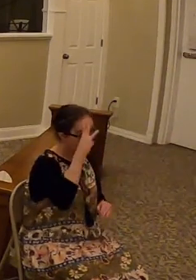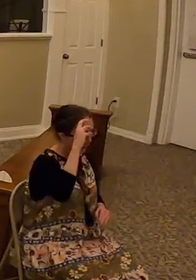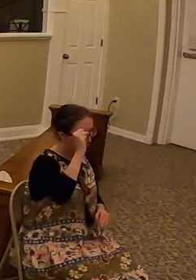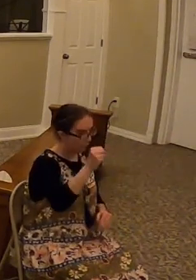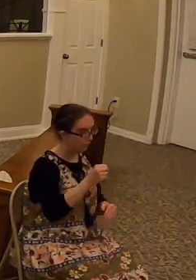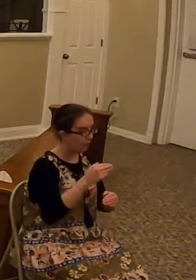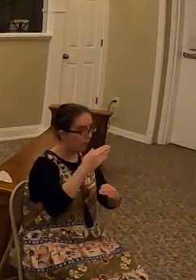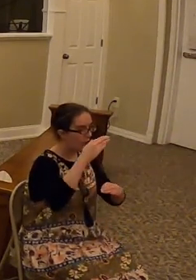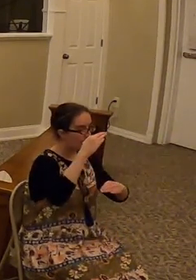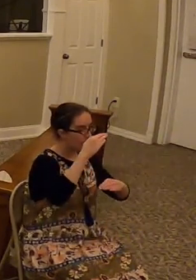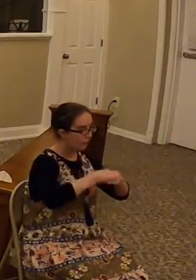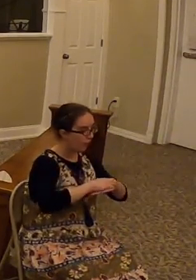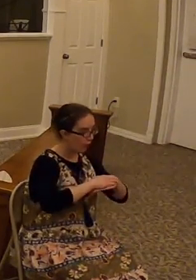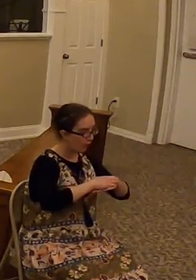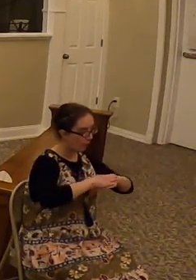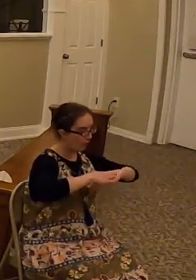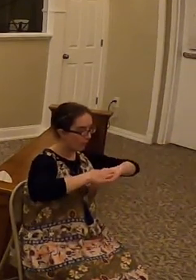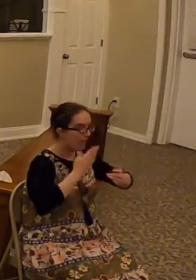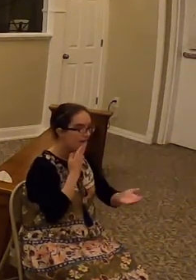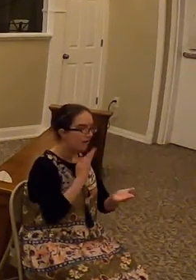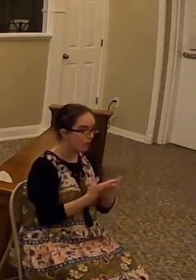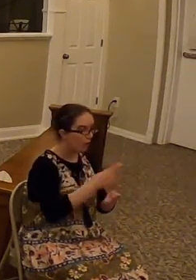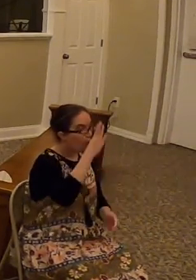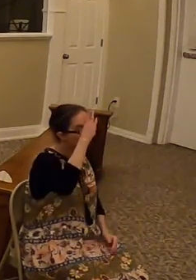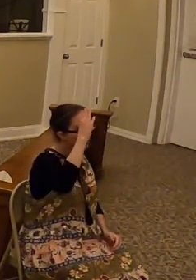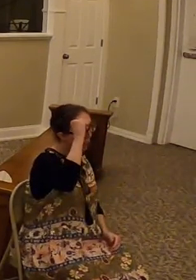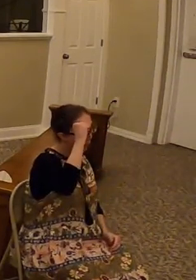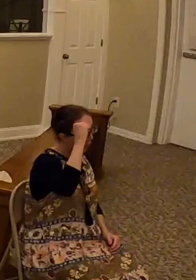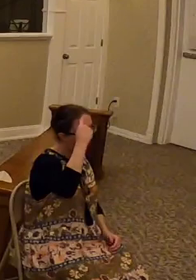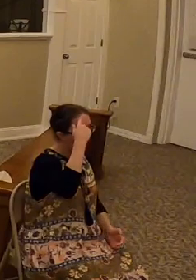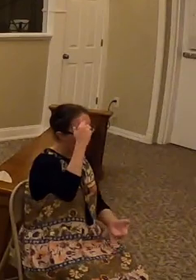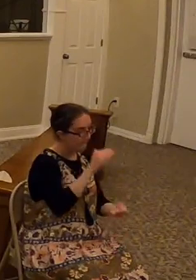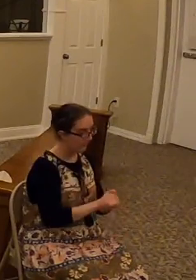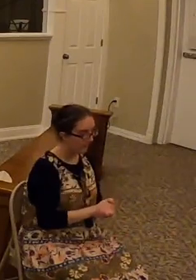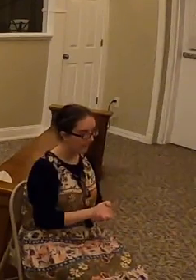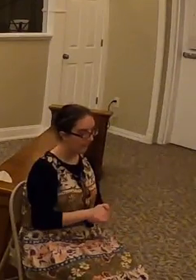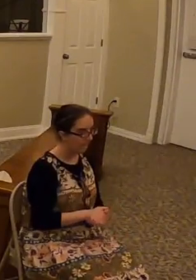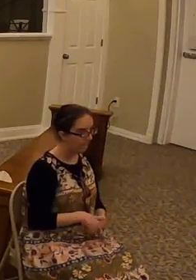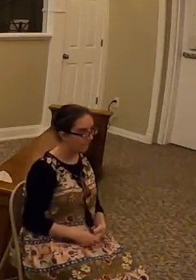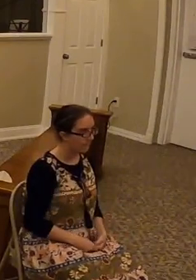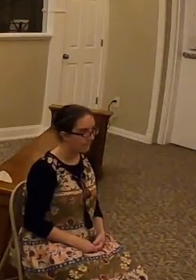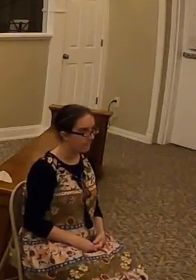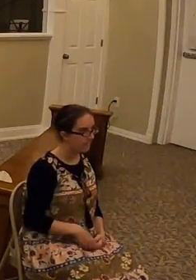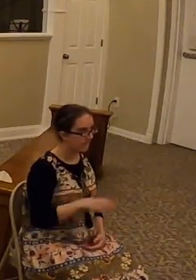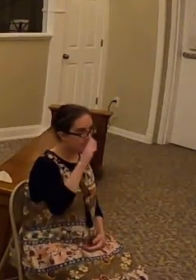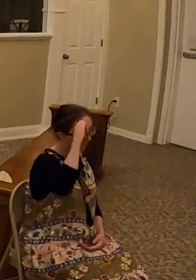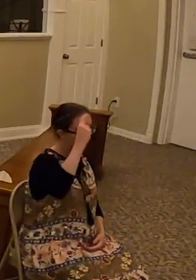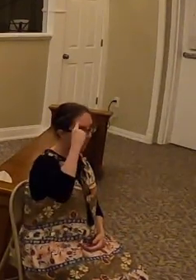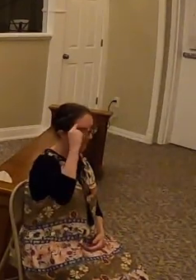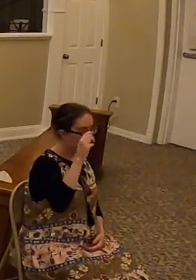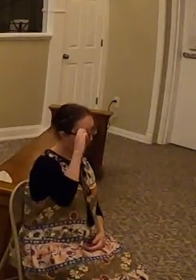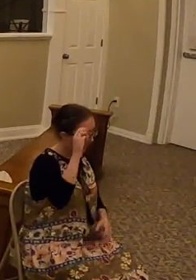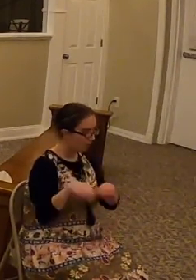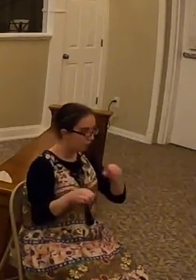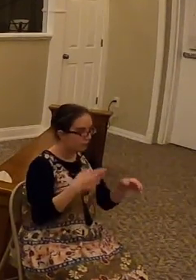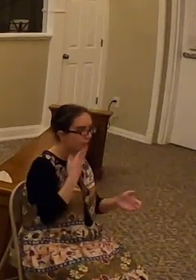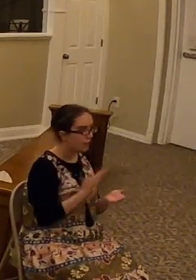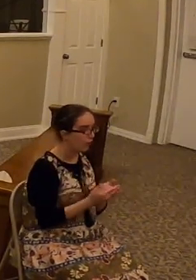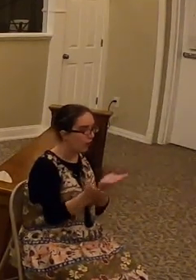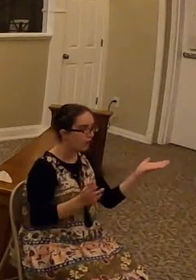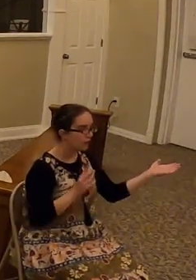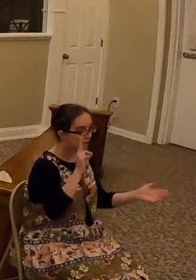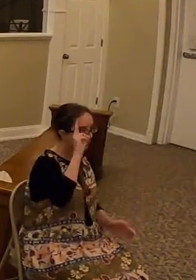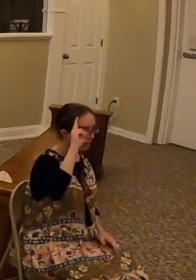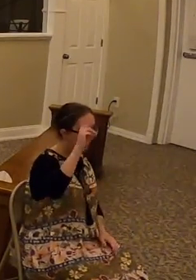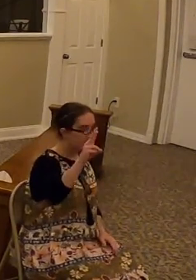was top shelf, good old boy religion. Amen. And he thought he was doing God a